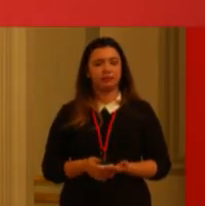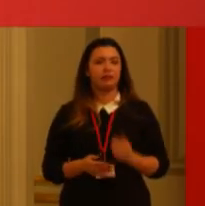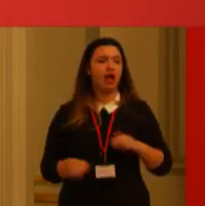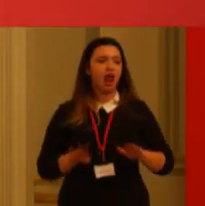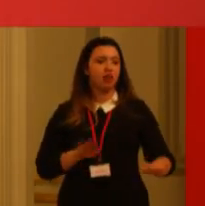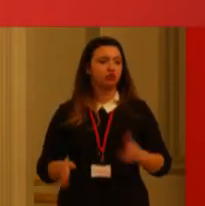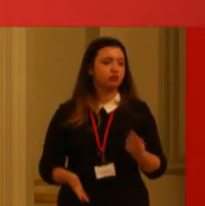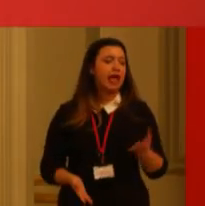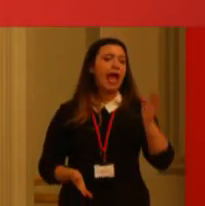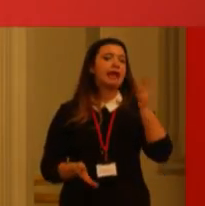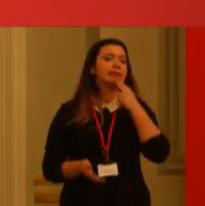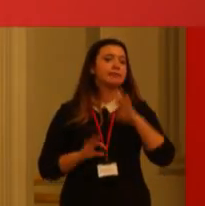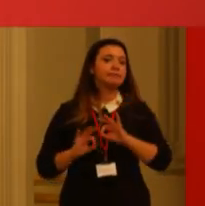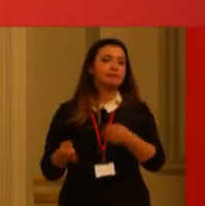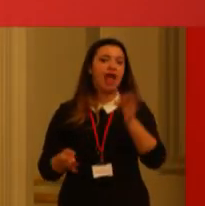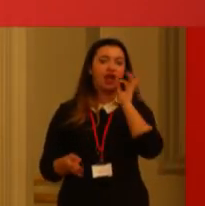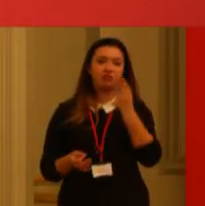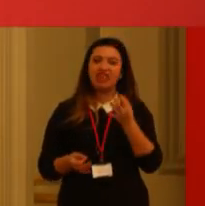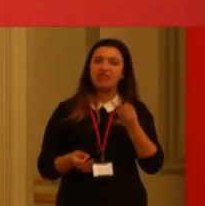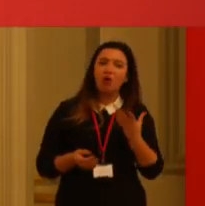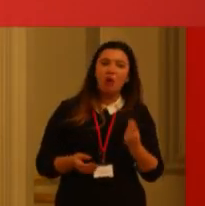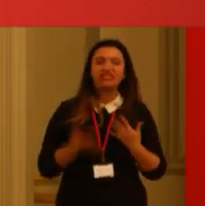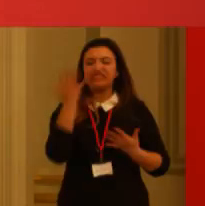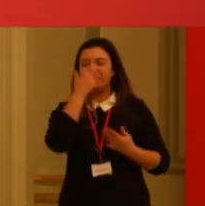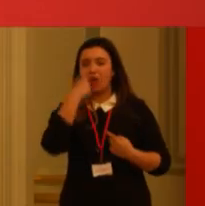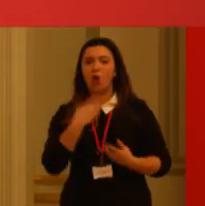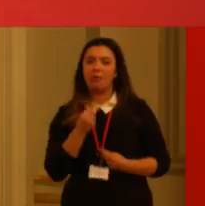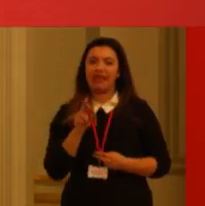looks that you have, being a transgender or being